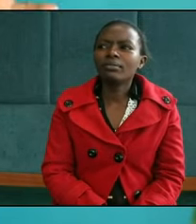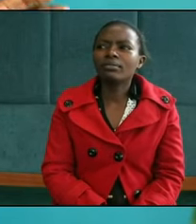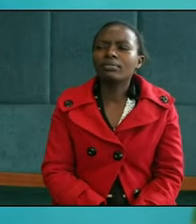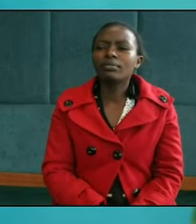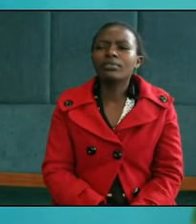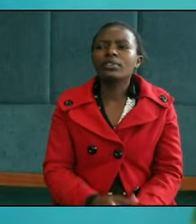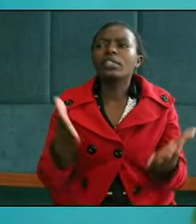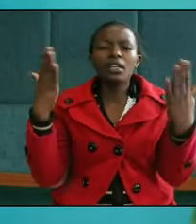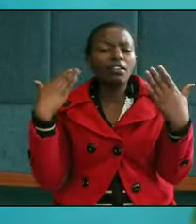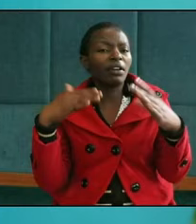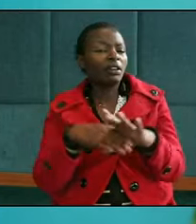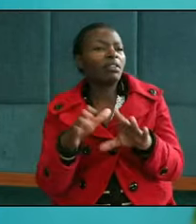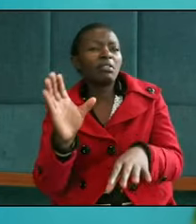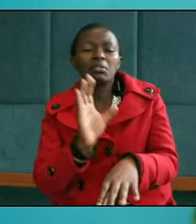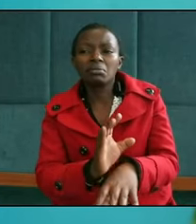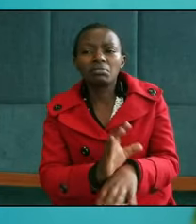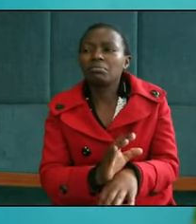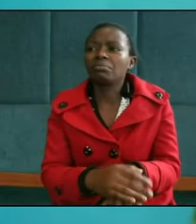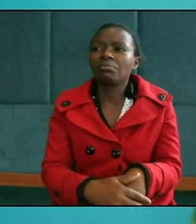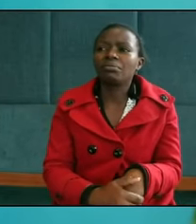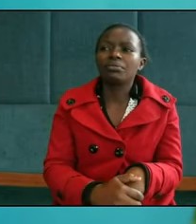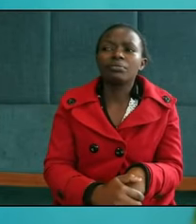Ever in the church. Outside there is what you hear.